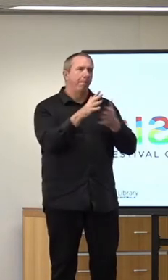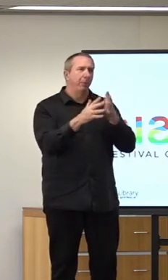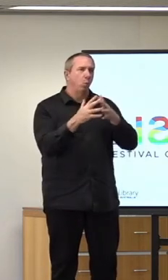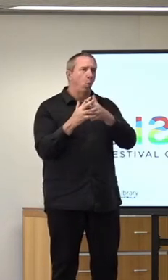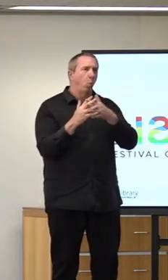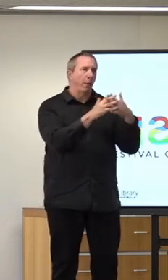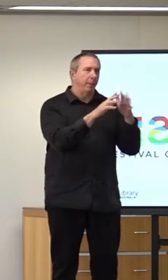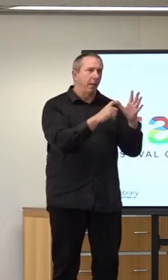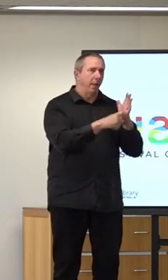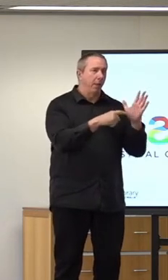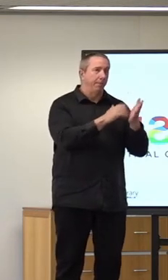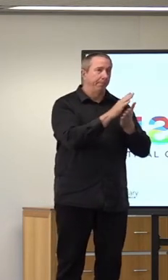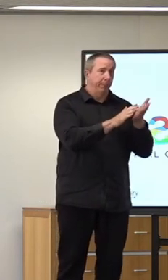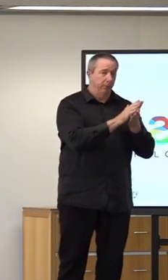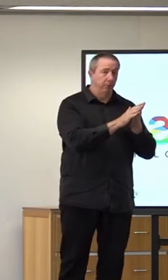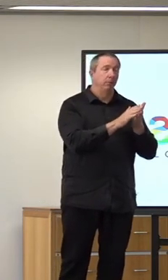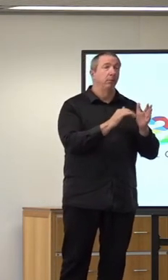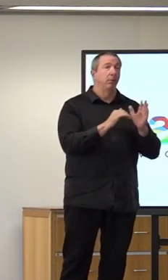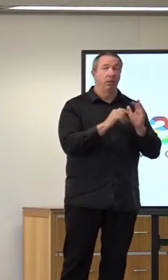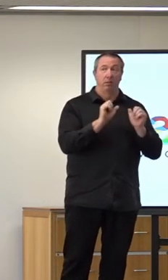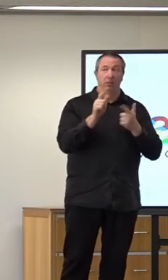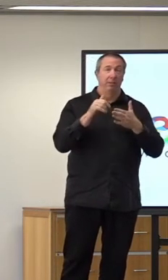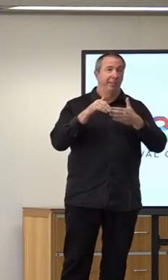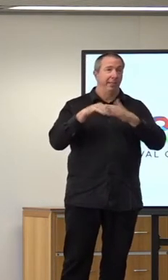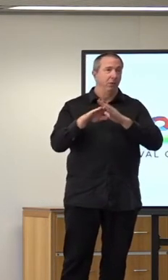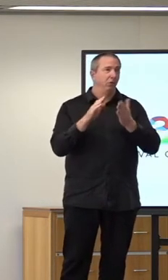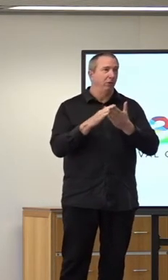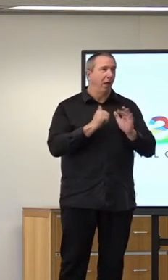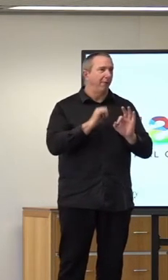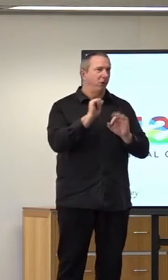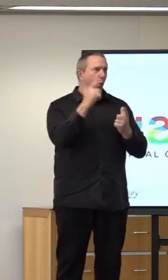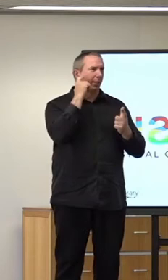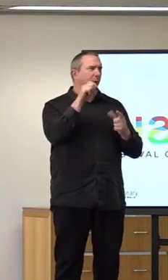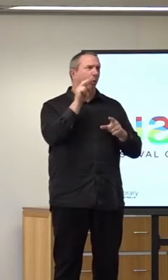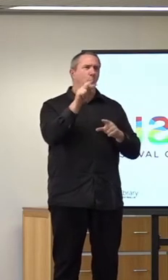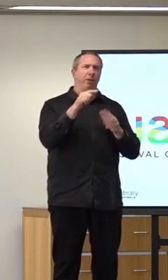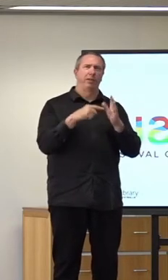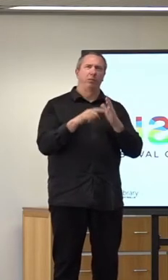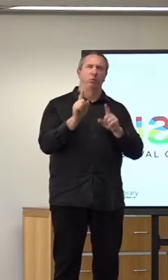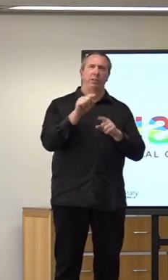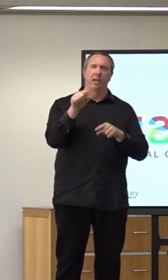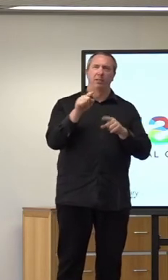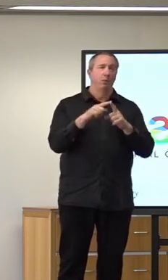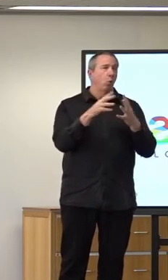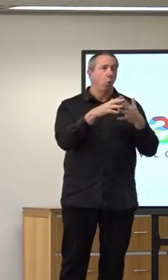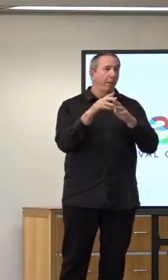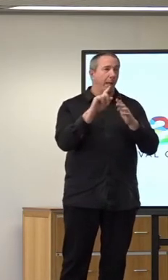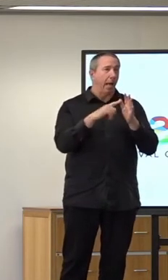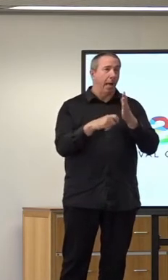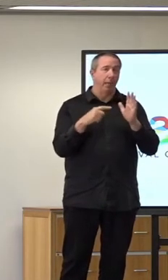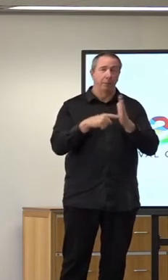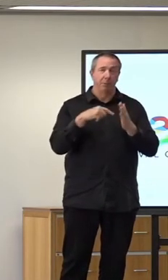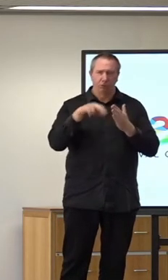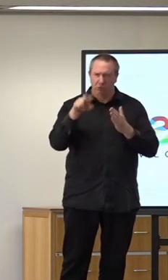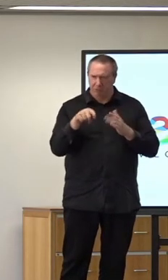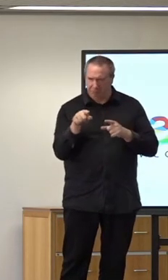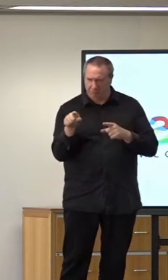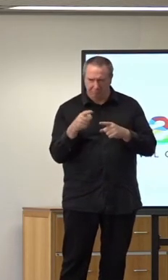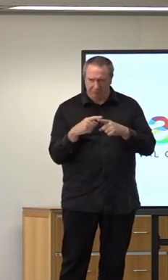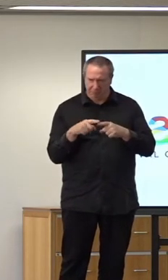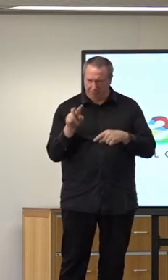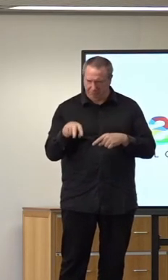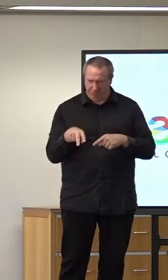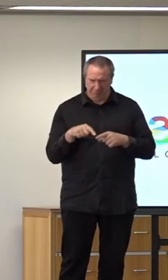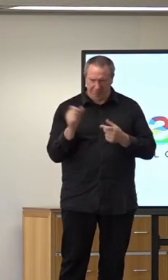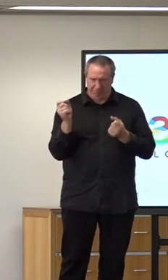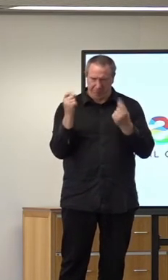And going into the institutions, I had no idea what I was looking at. Even reading it, I couldn't understand half the words.